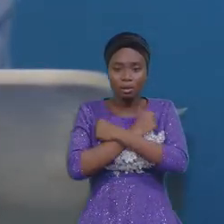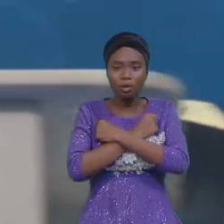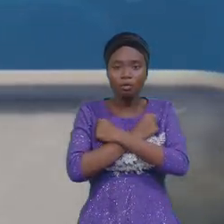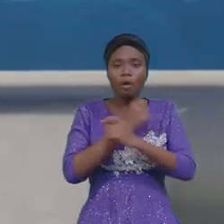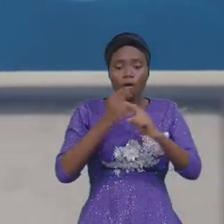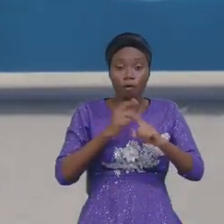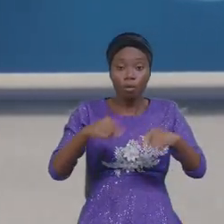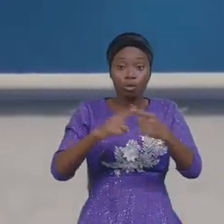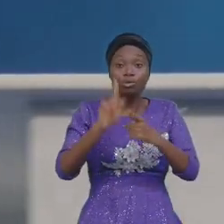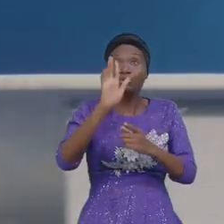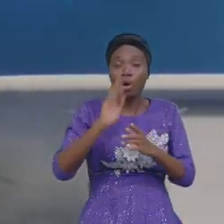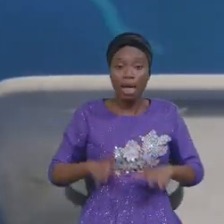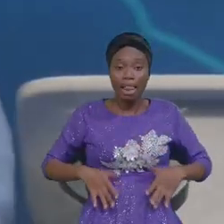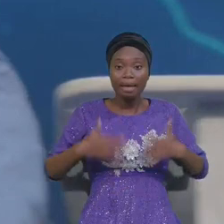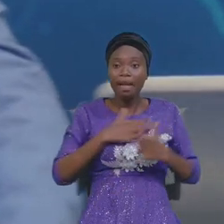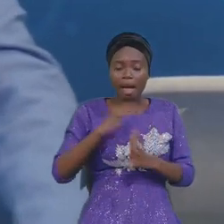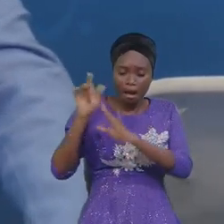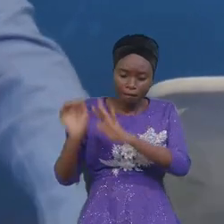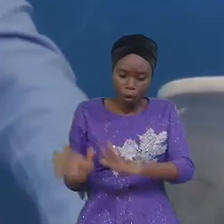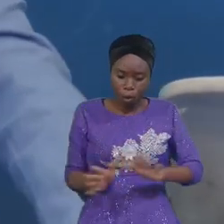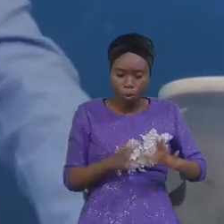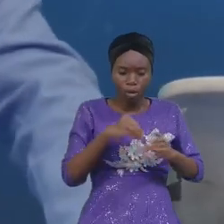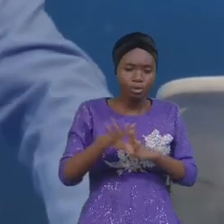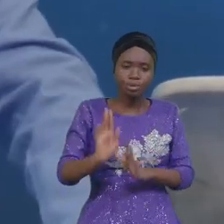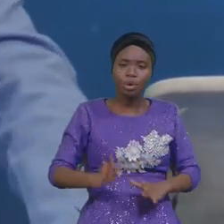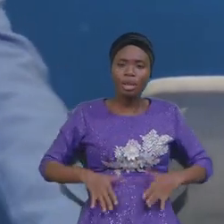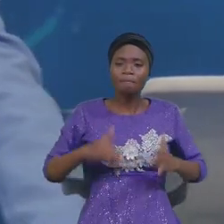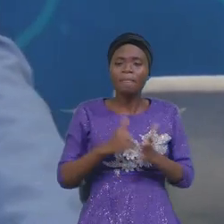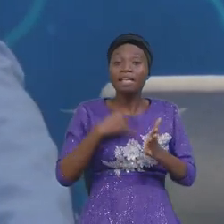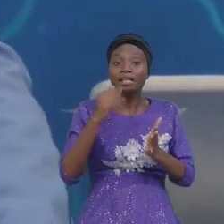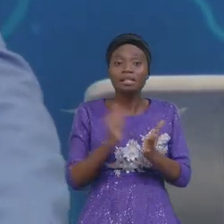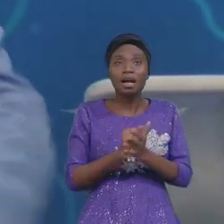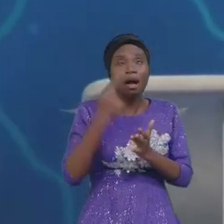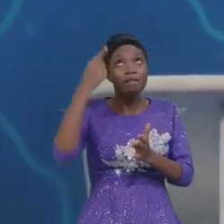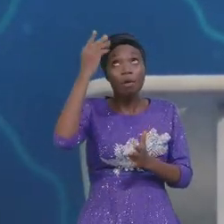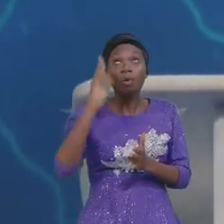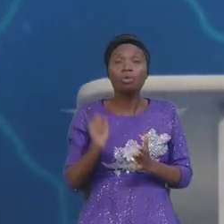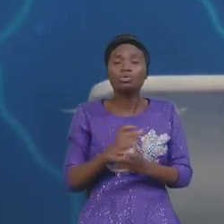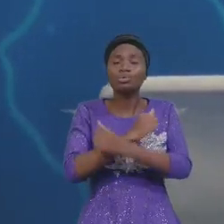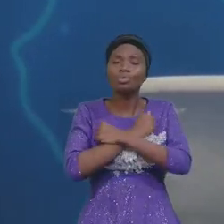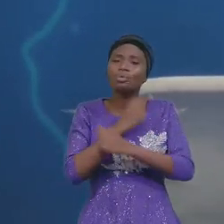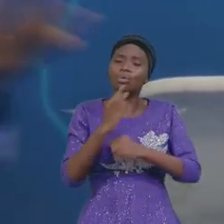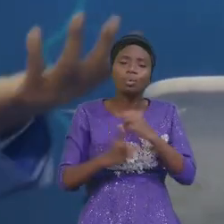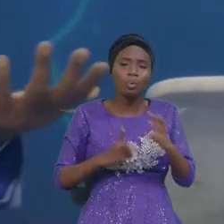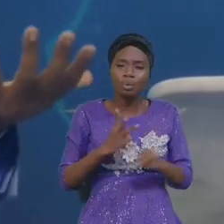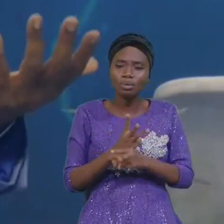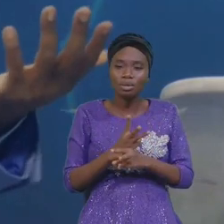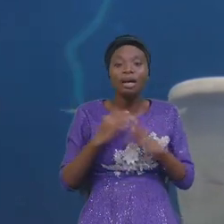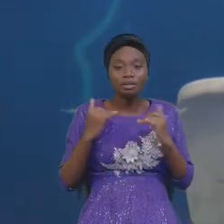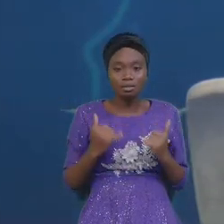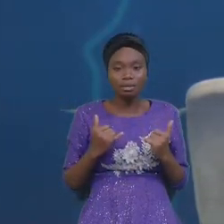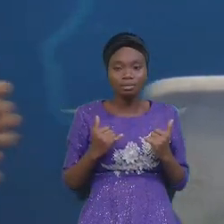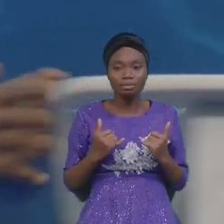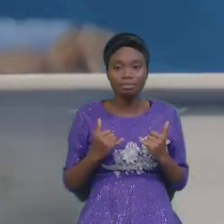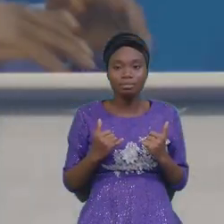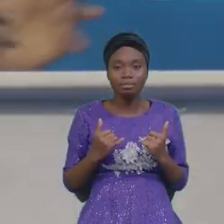and flowing into your life. It says, for God so loved the world. Now,